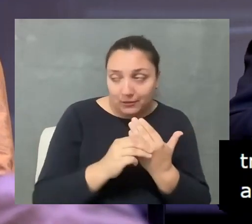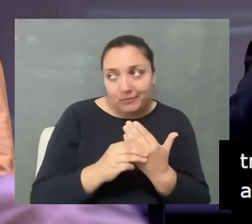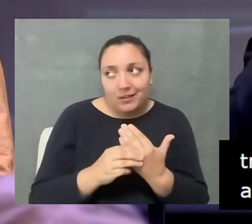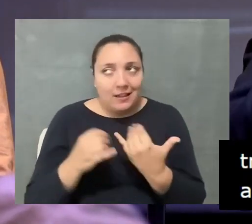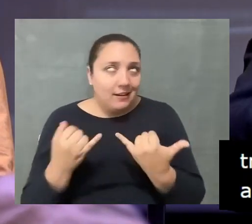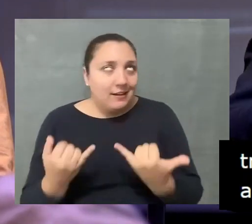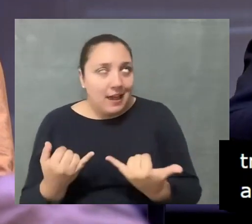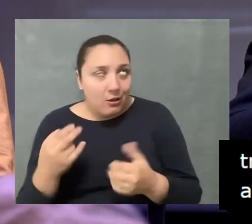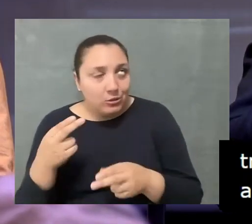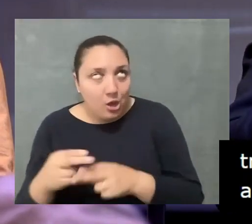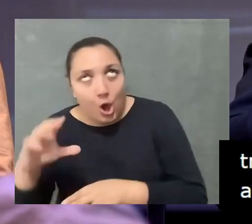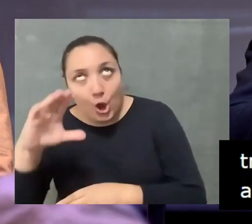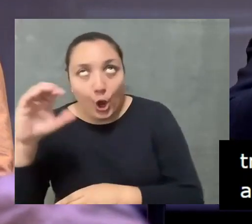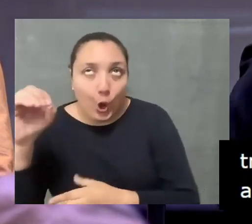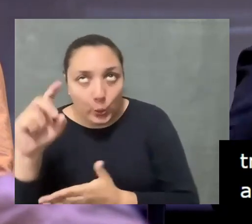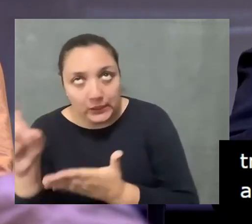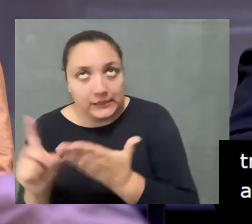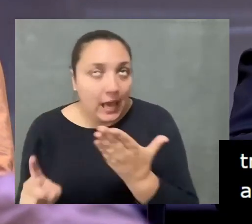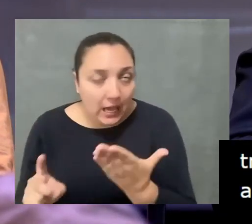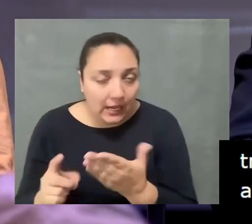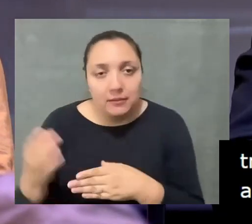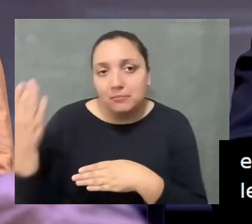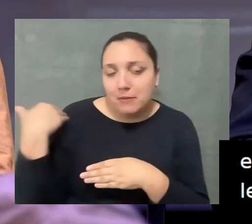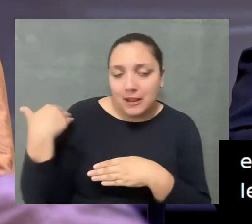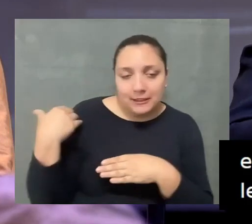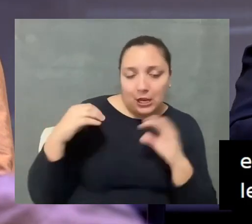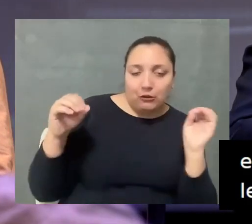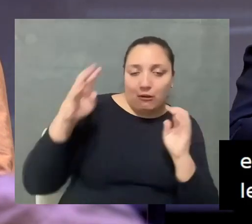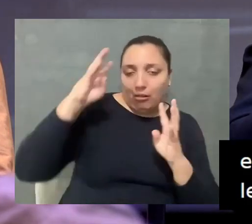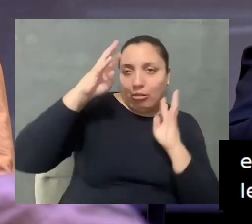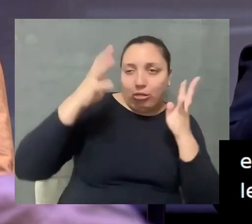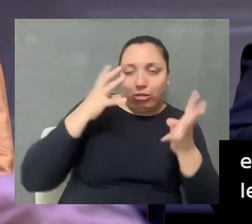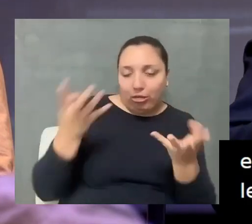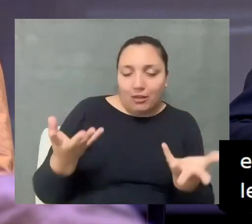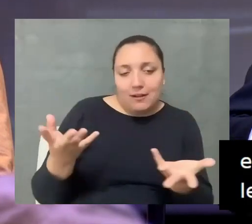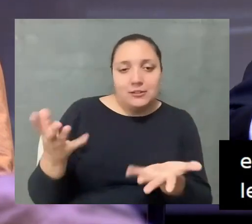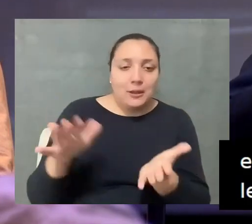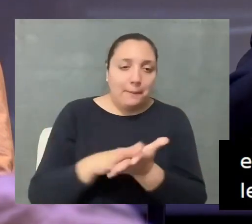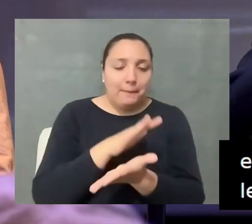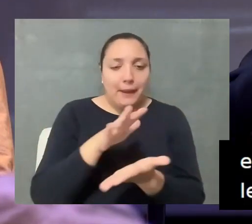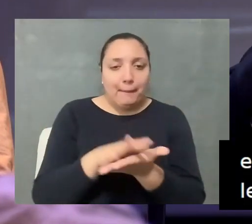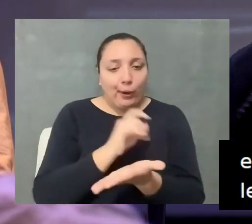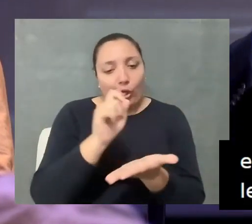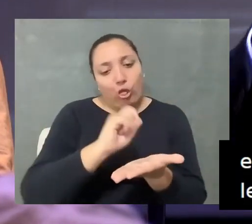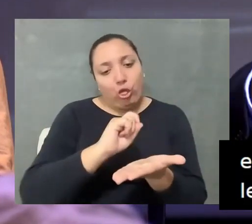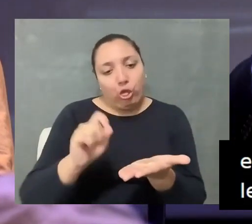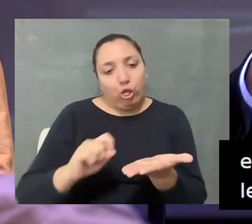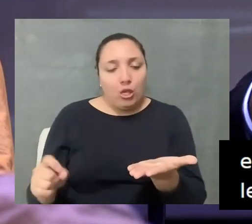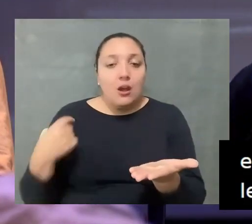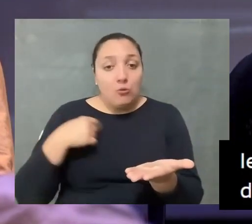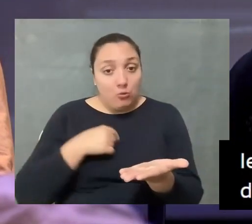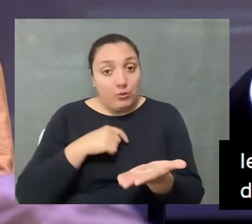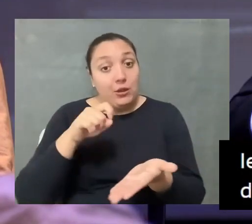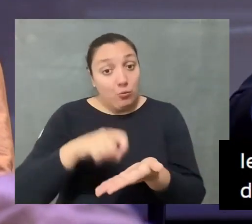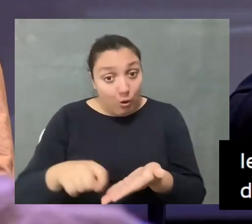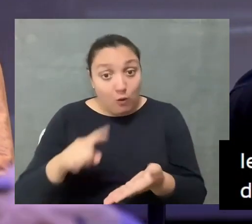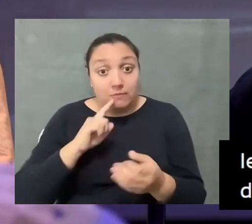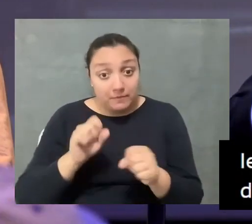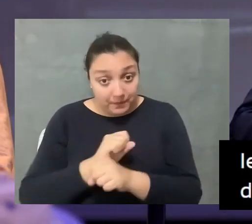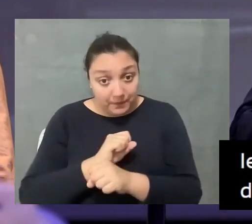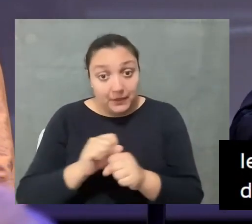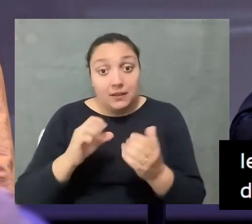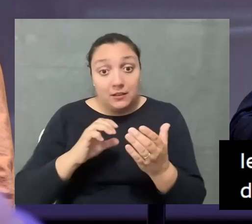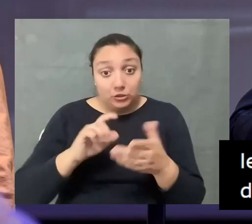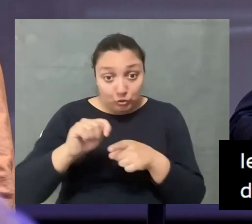But back then we didn't have fancy terms. It was just like people with a notebook. But we wrote the first senior-focused tech training that